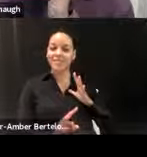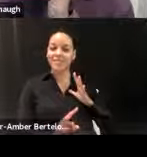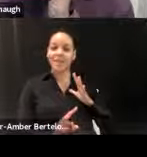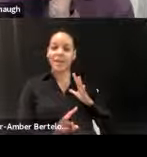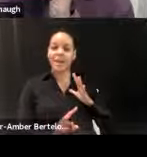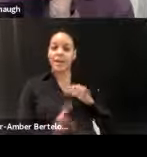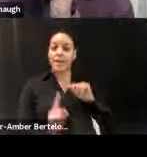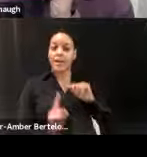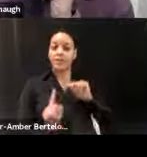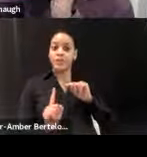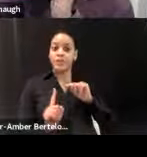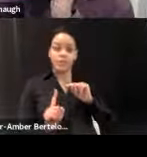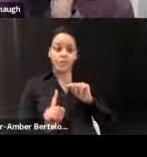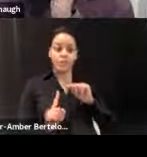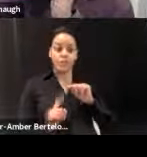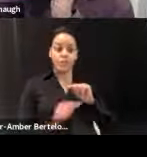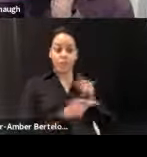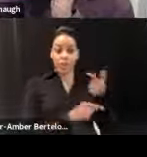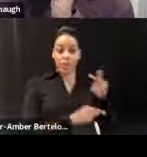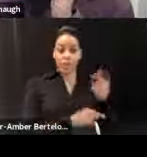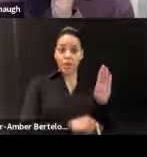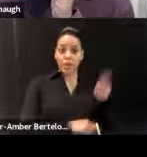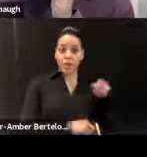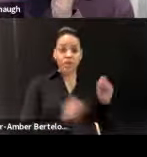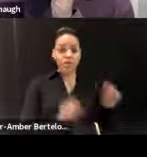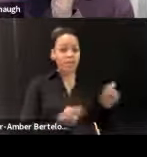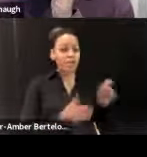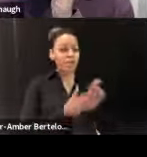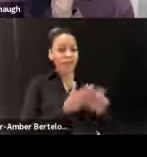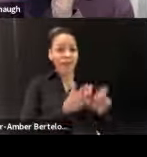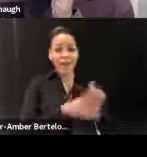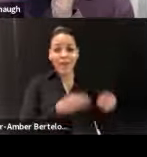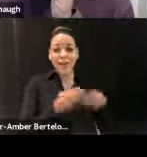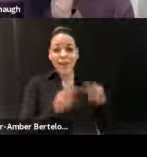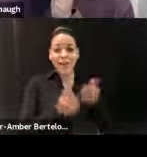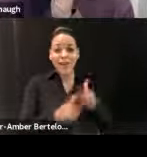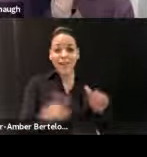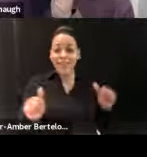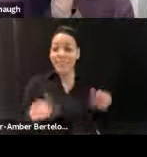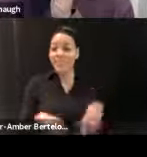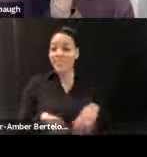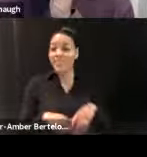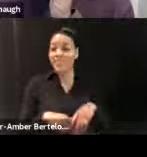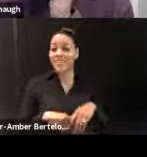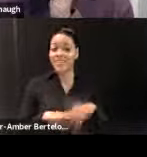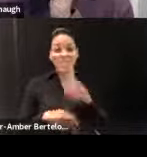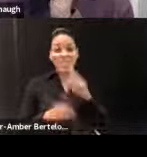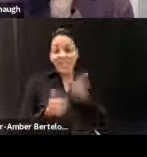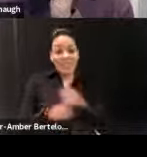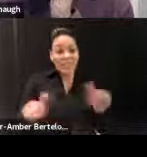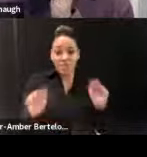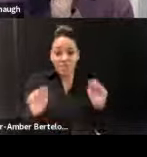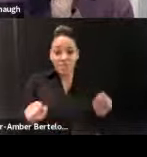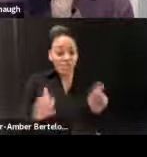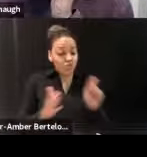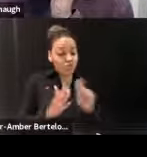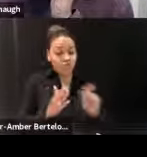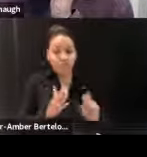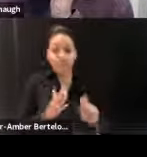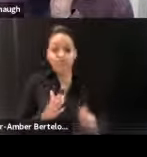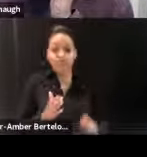she could do stuff like that. She could write about Winnie Mandela. She could write about anybody. And